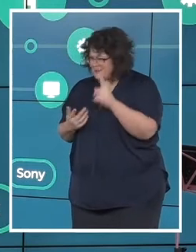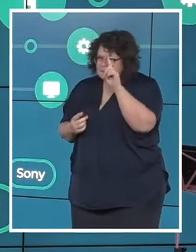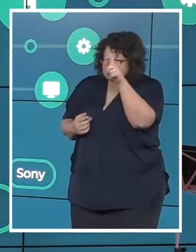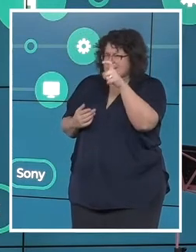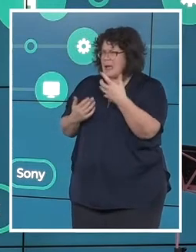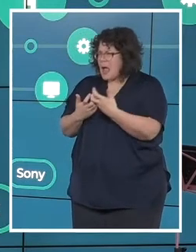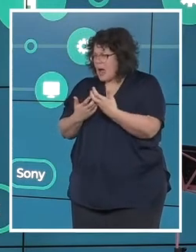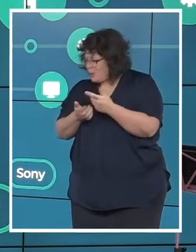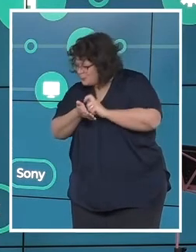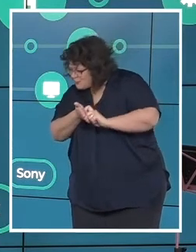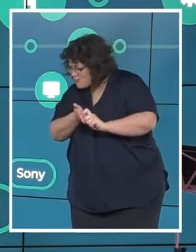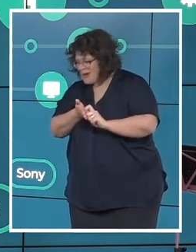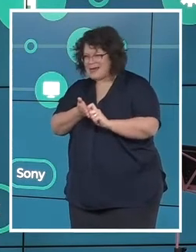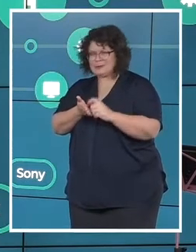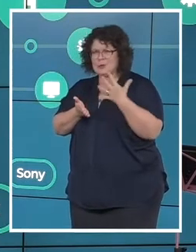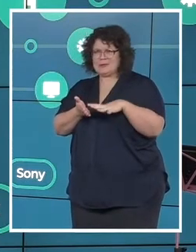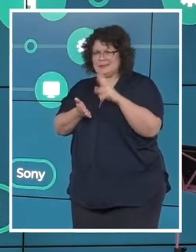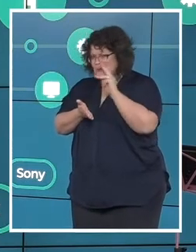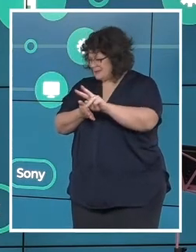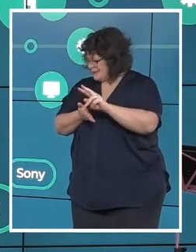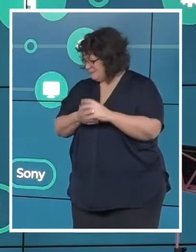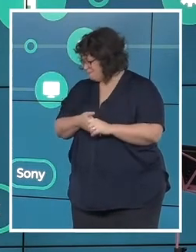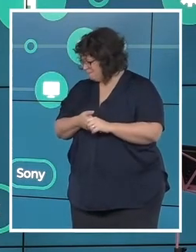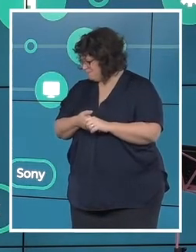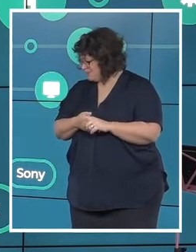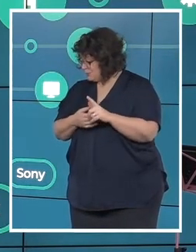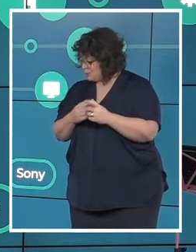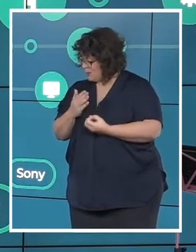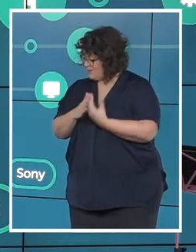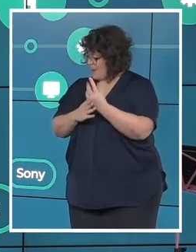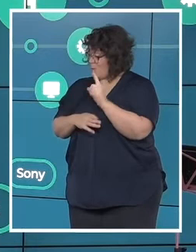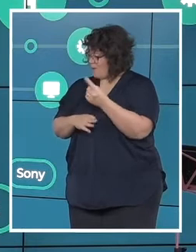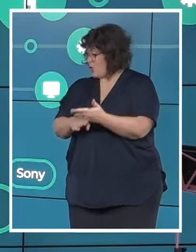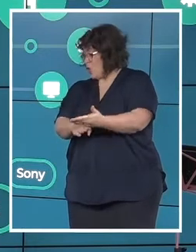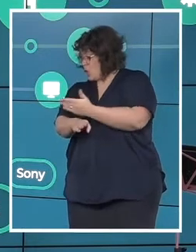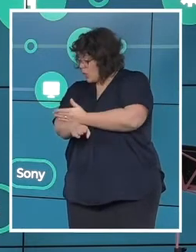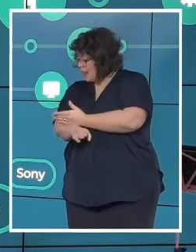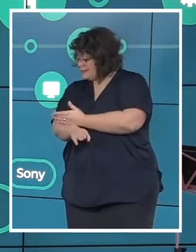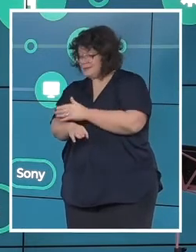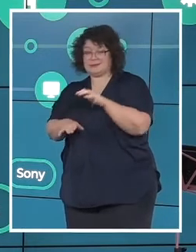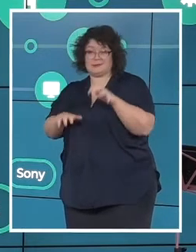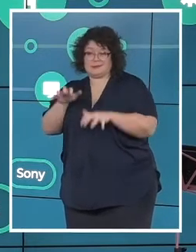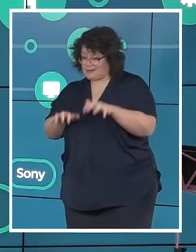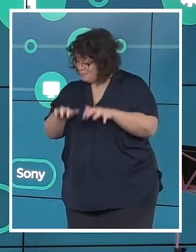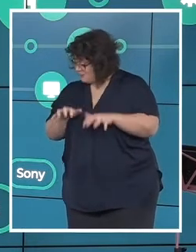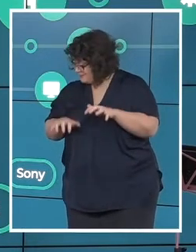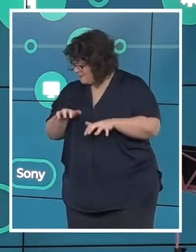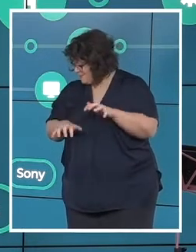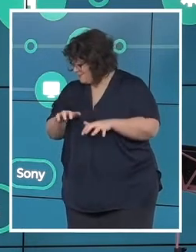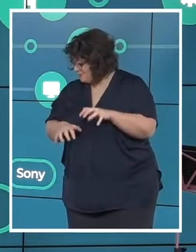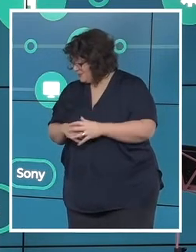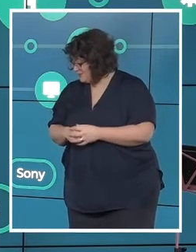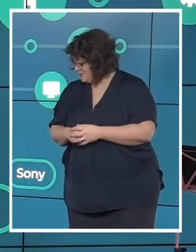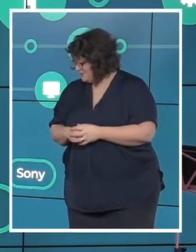the earliest working typewriters. With a typewriter, you can memorize the layout of the keys, feel it,